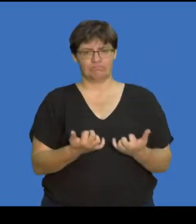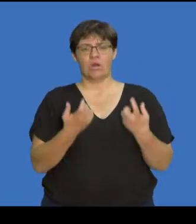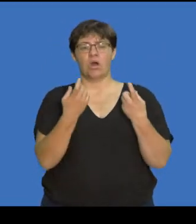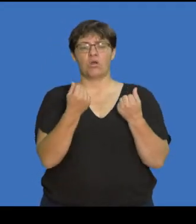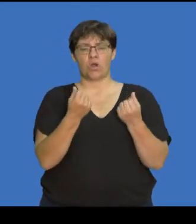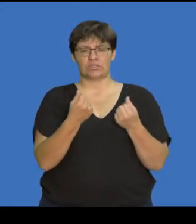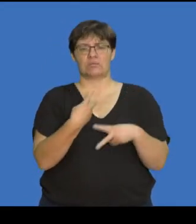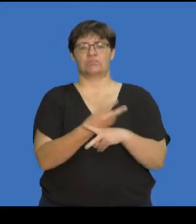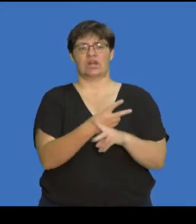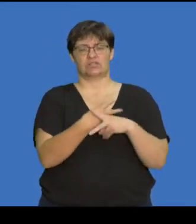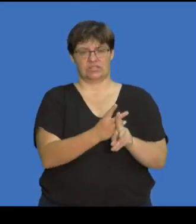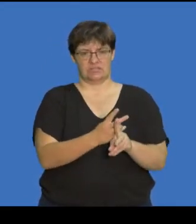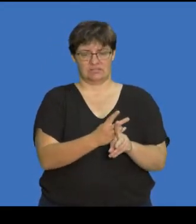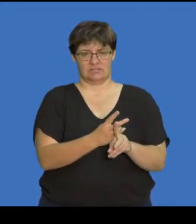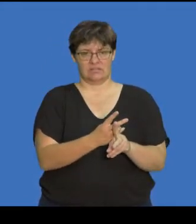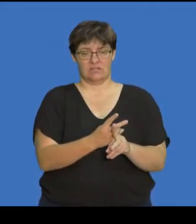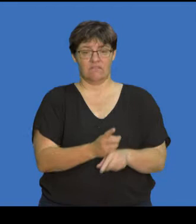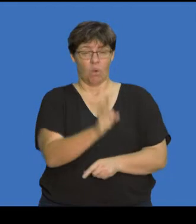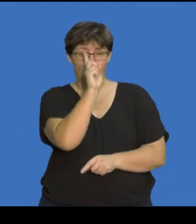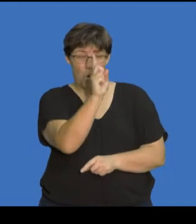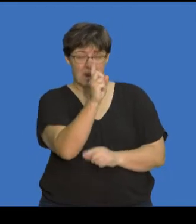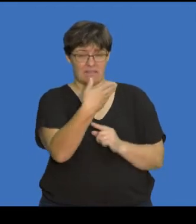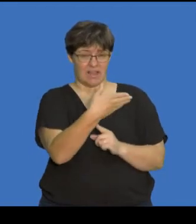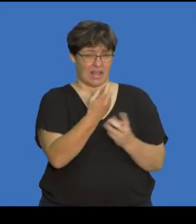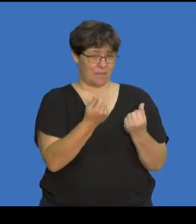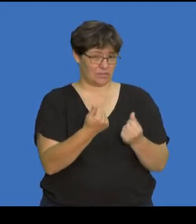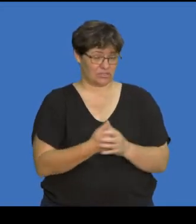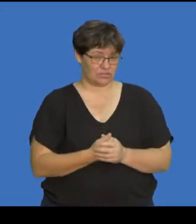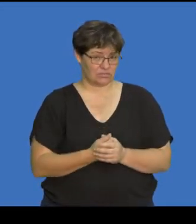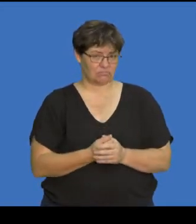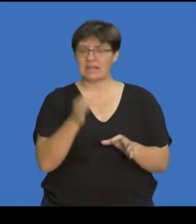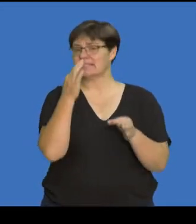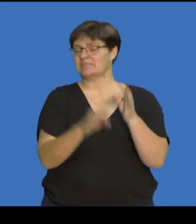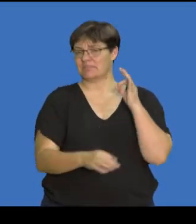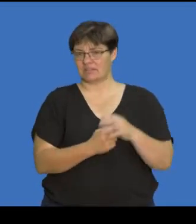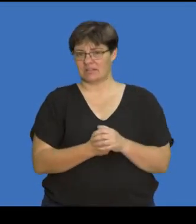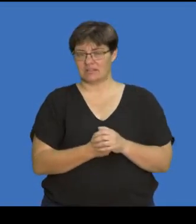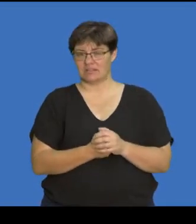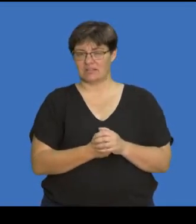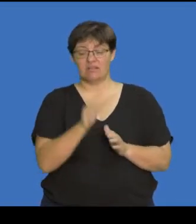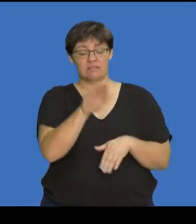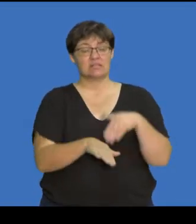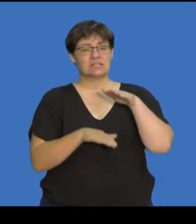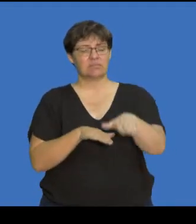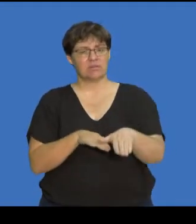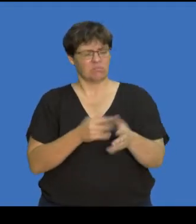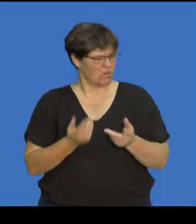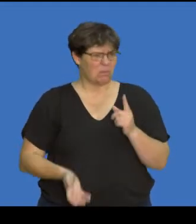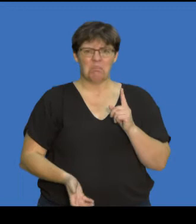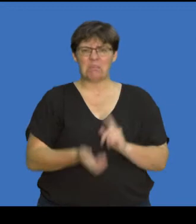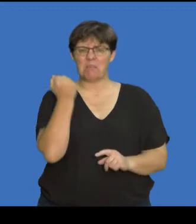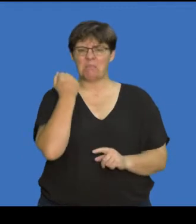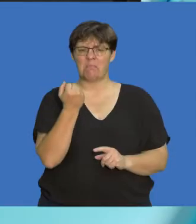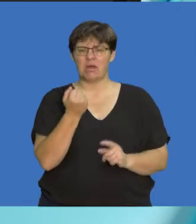of production per flag. Simple. Step number one, where will I find